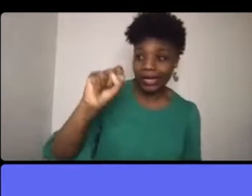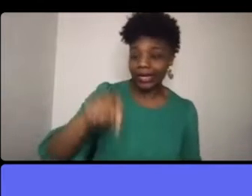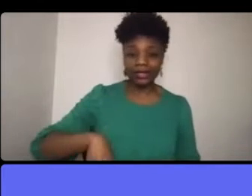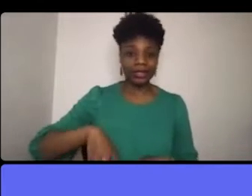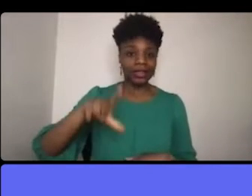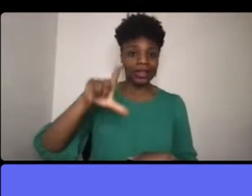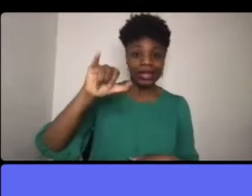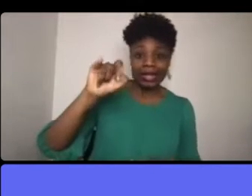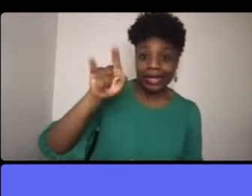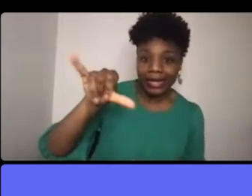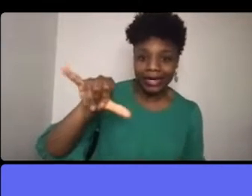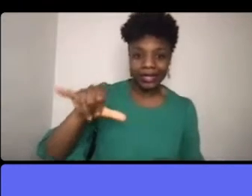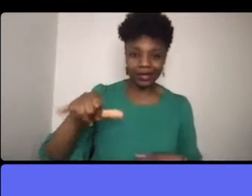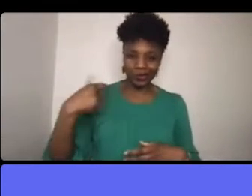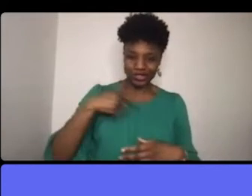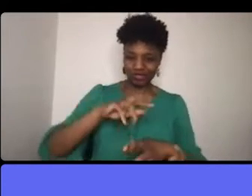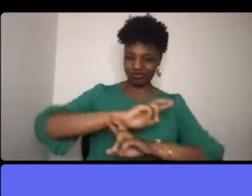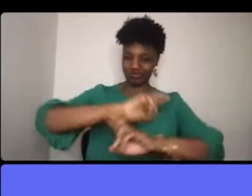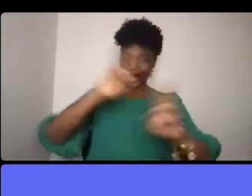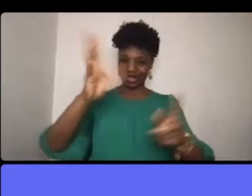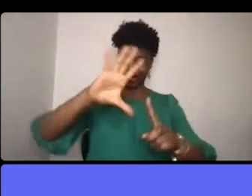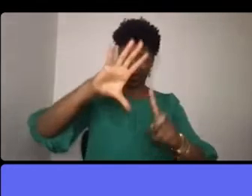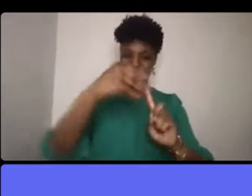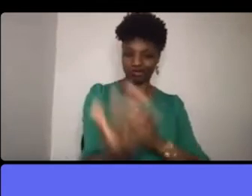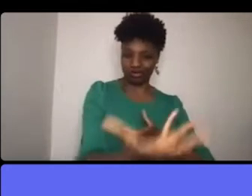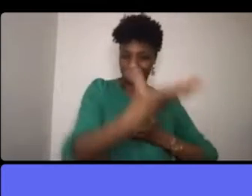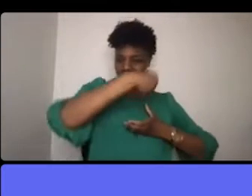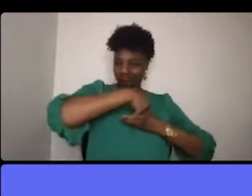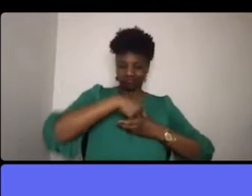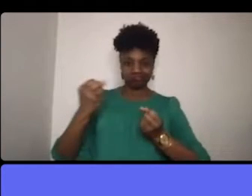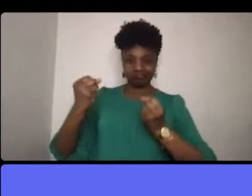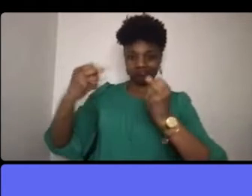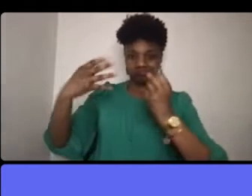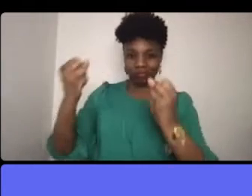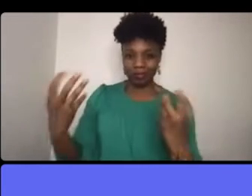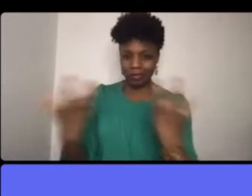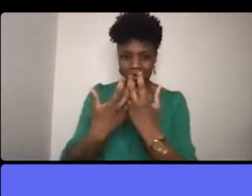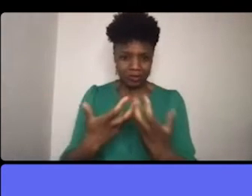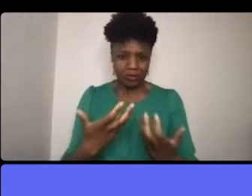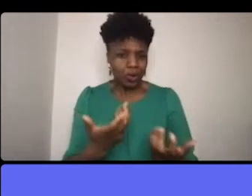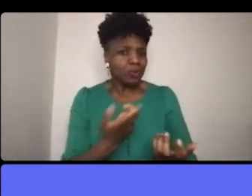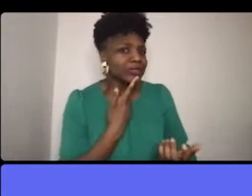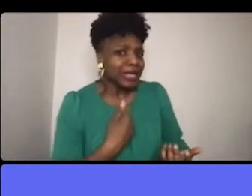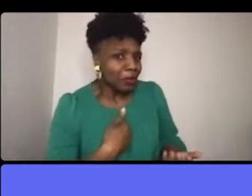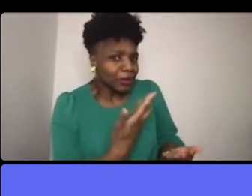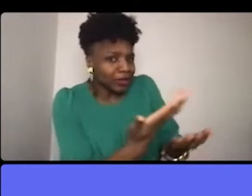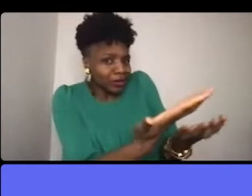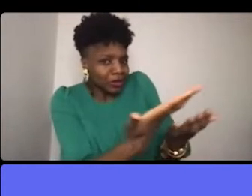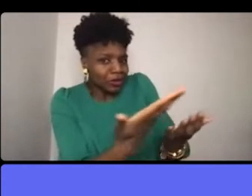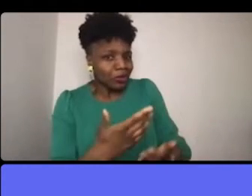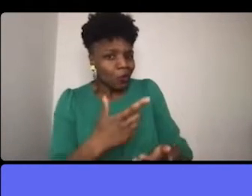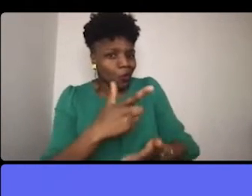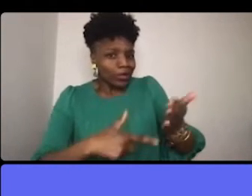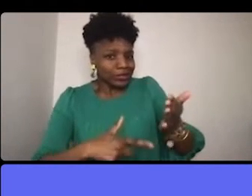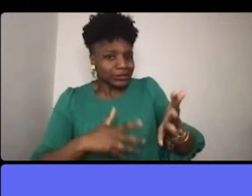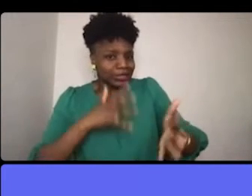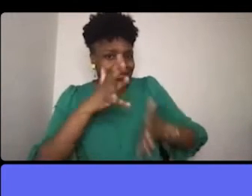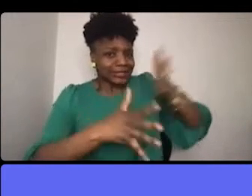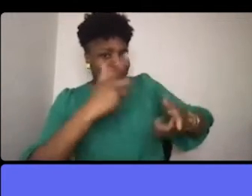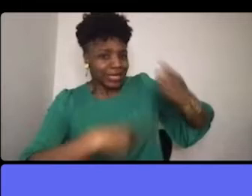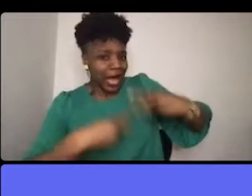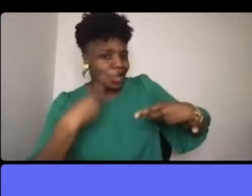that. So Yeah. okay. So what would be is lit then? Like now I wanna know now I wanna know what that is.